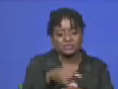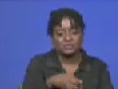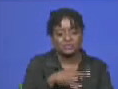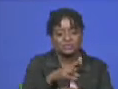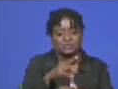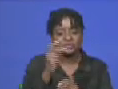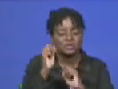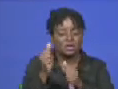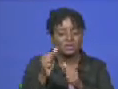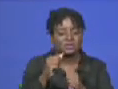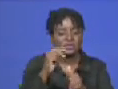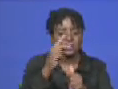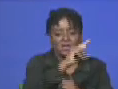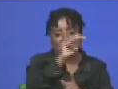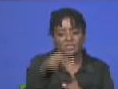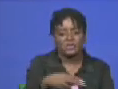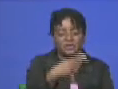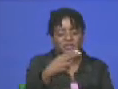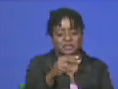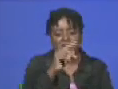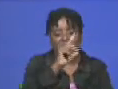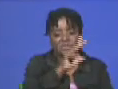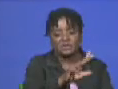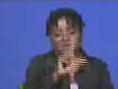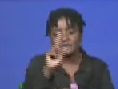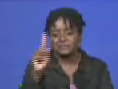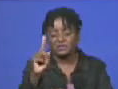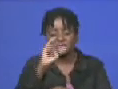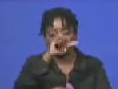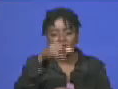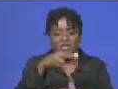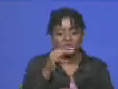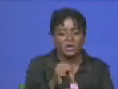Thursday, 31st of January,